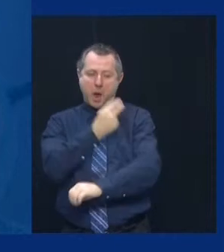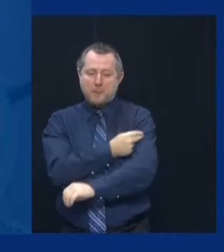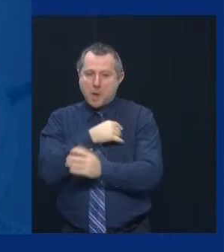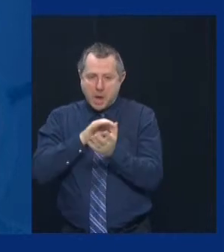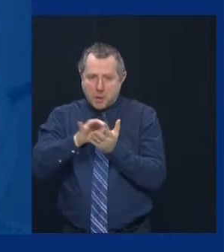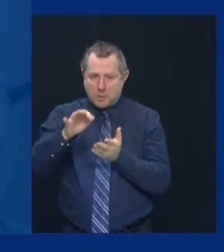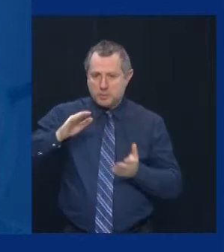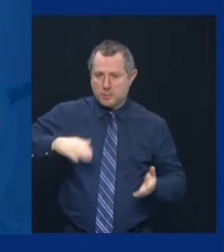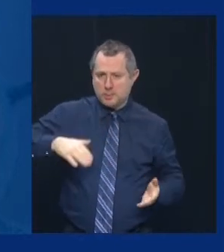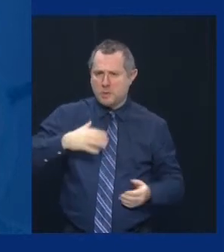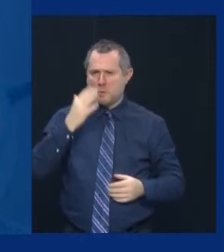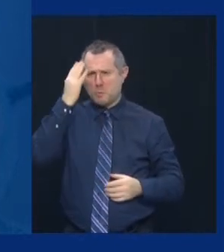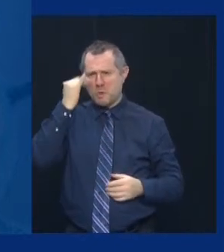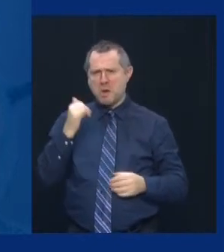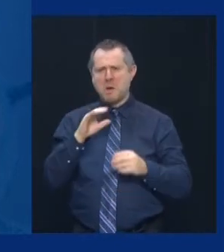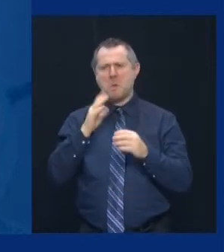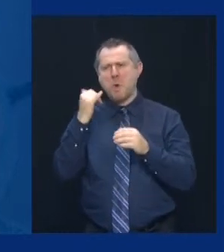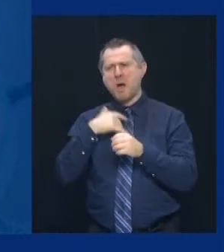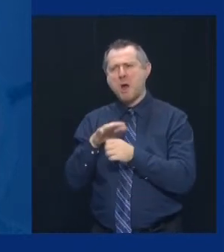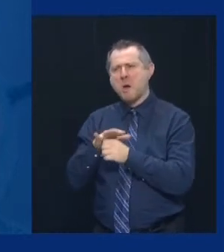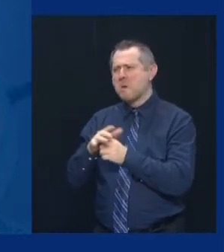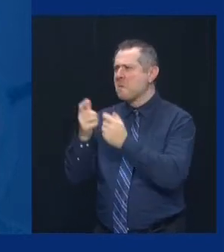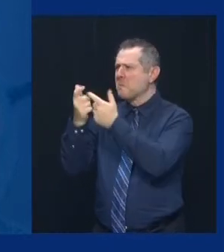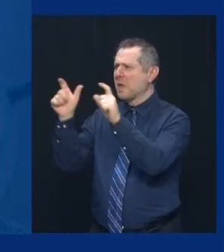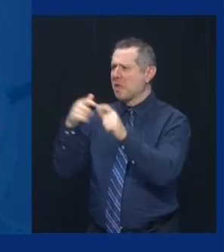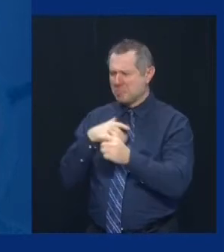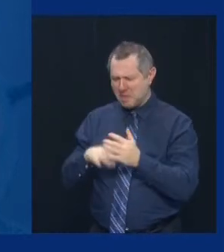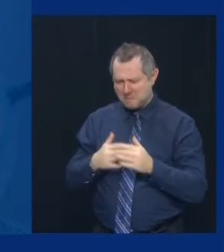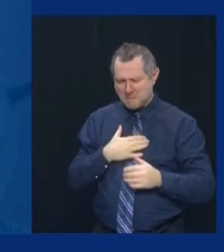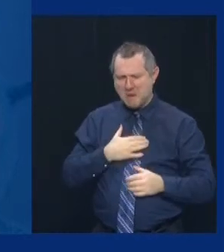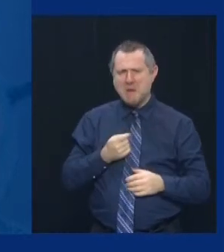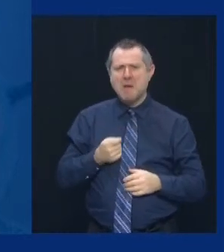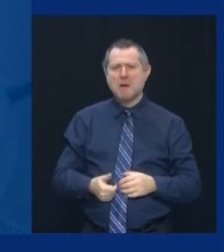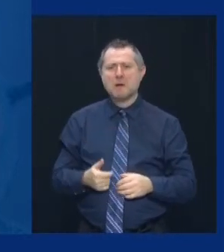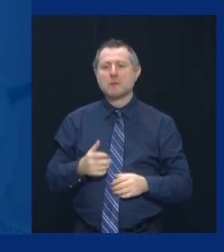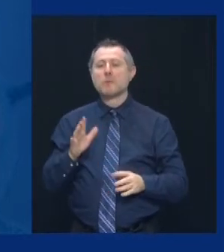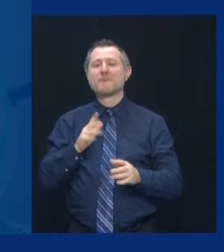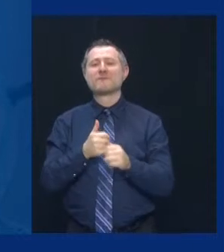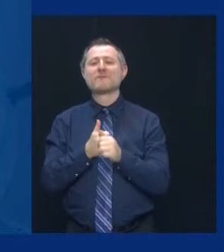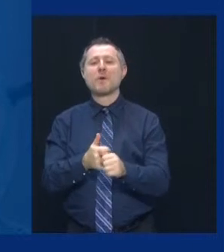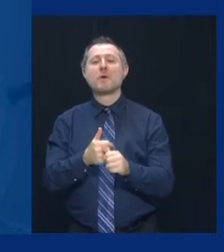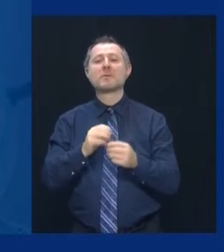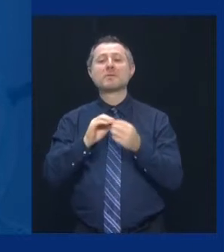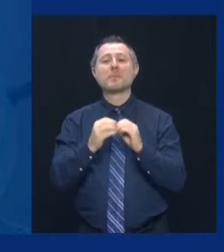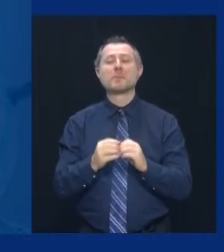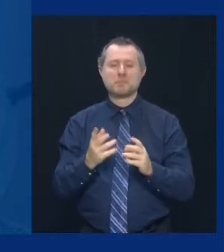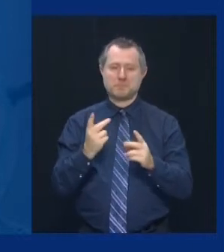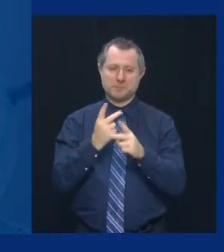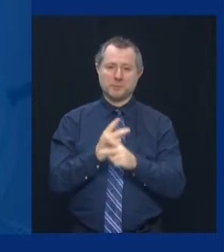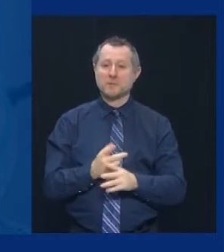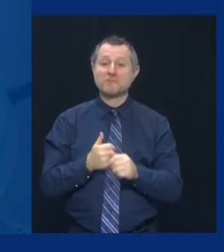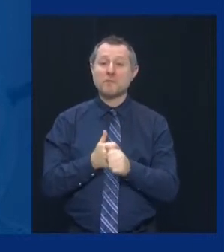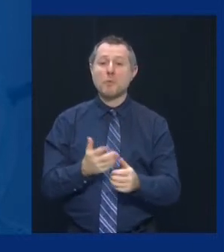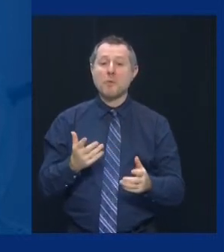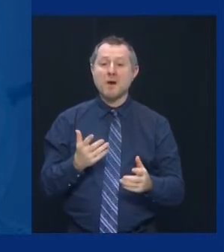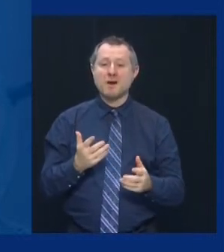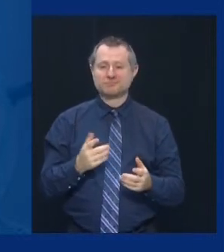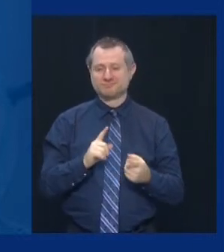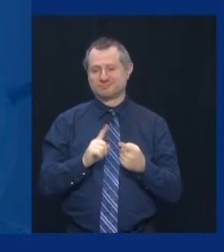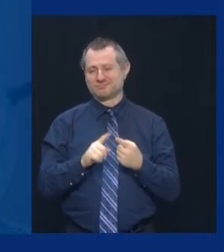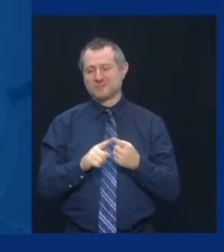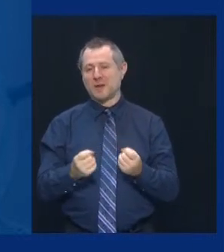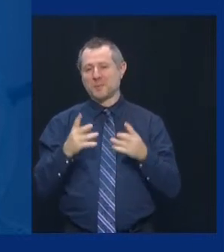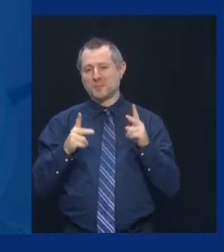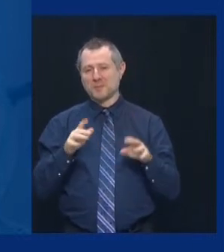get more than the other? This is, again, math. This is proportionate to the number